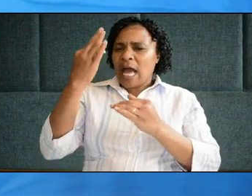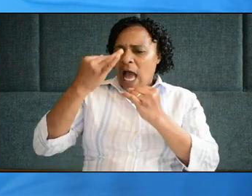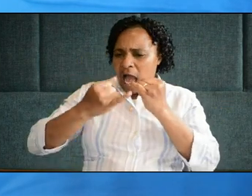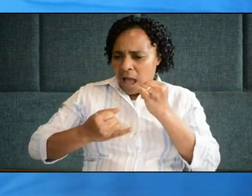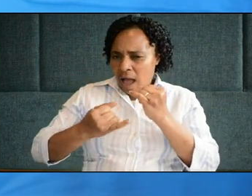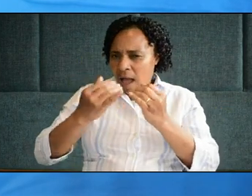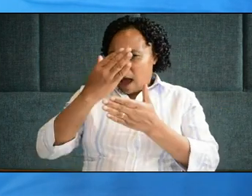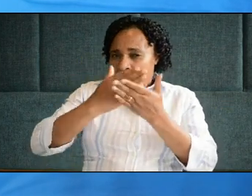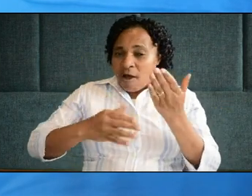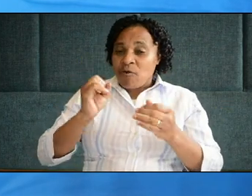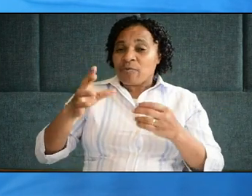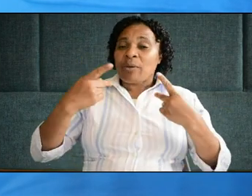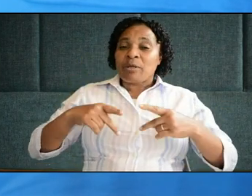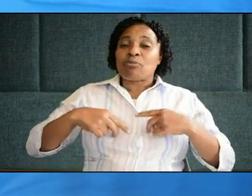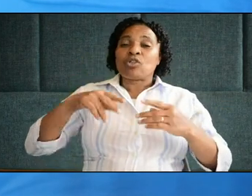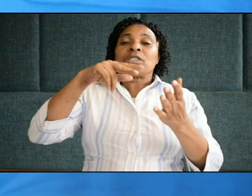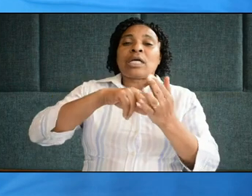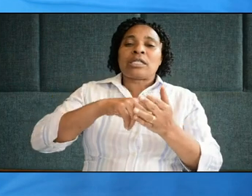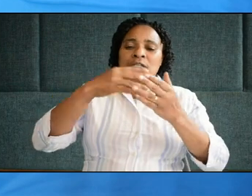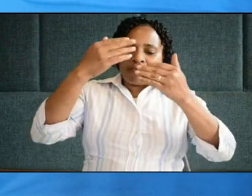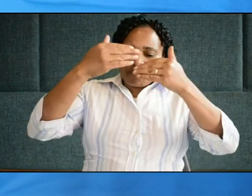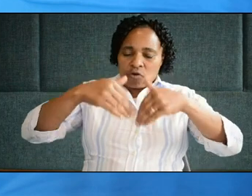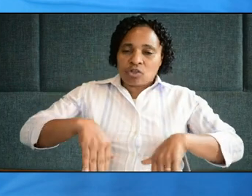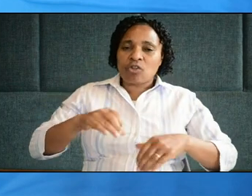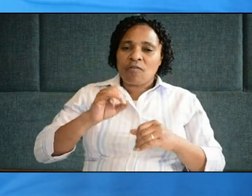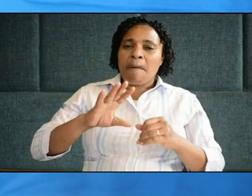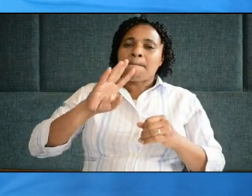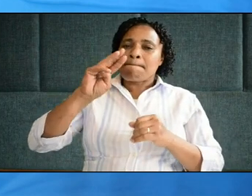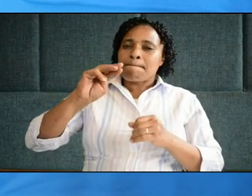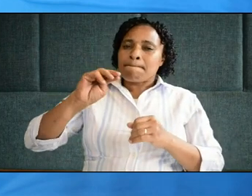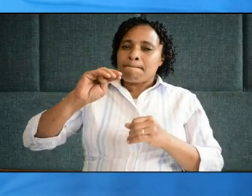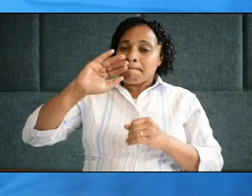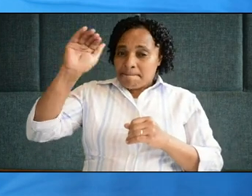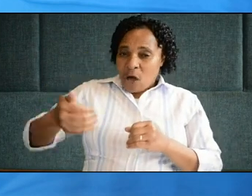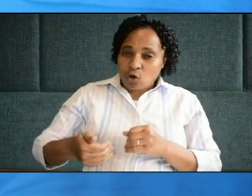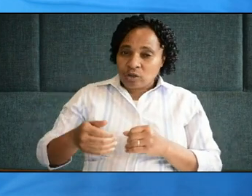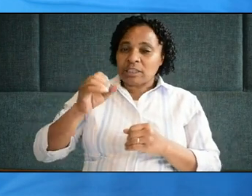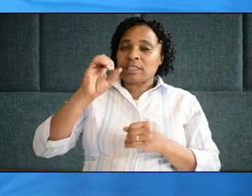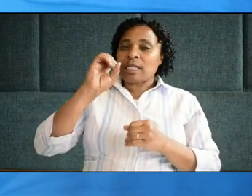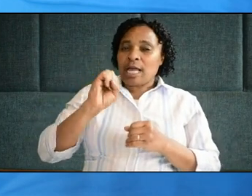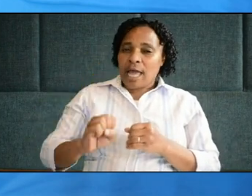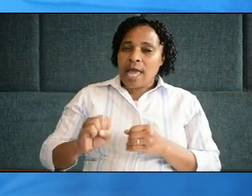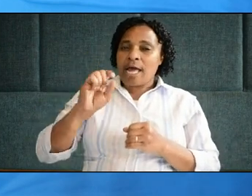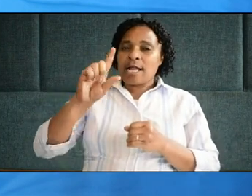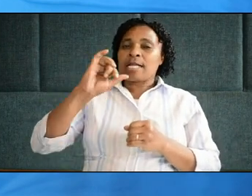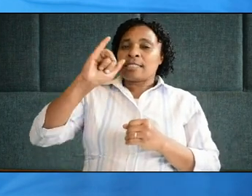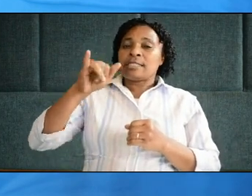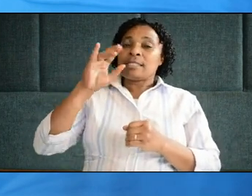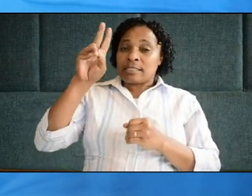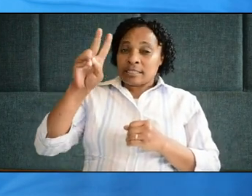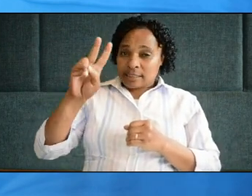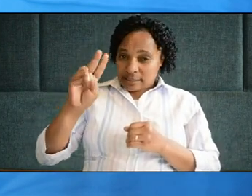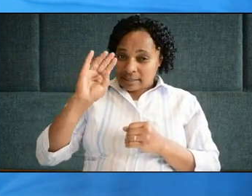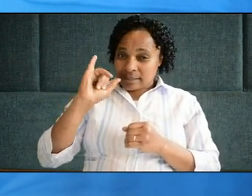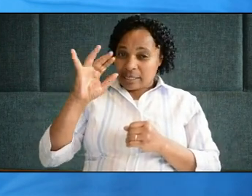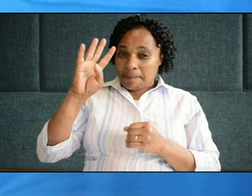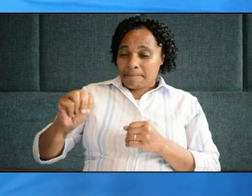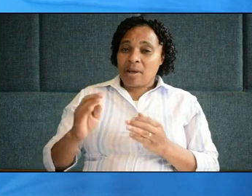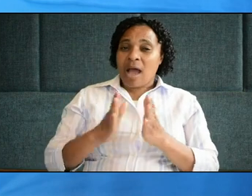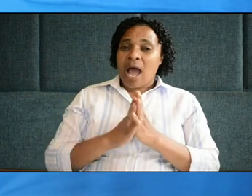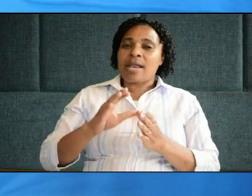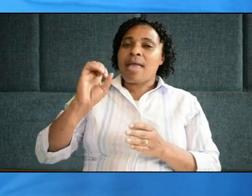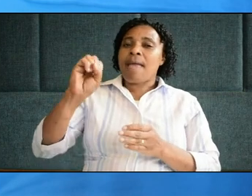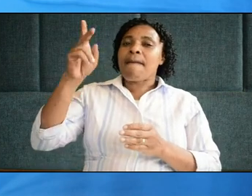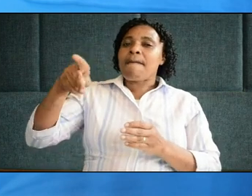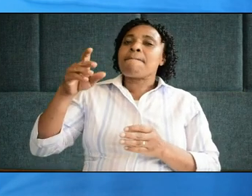stood in front of Mount Gerizim, and half of them in front of Mount Ebal, as Moses the servant of the Lord had